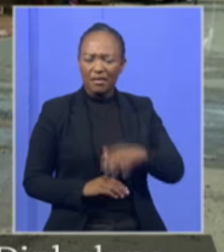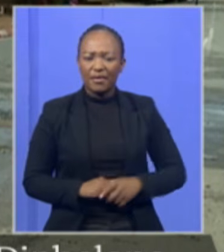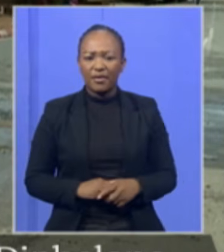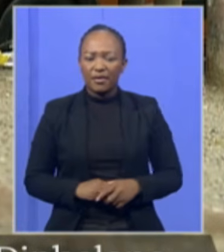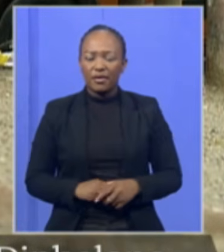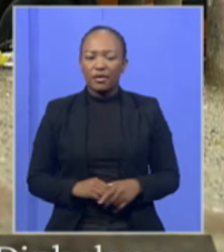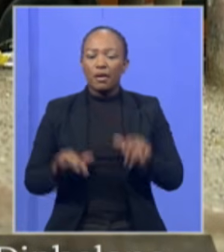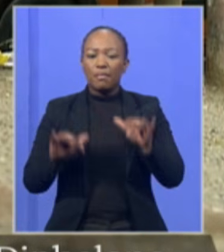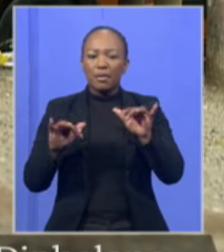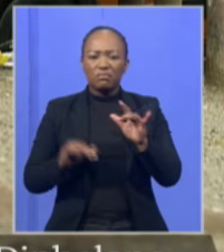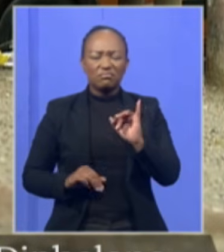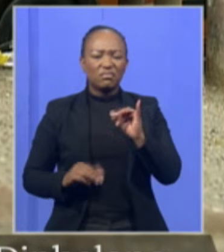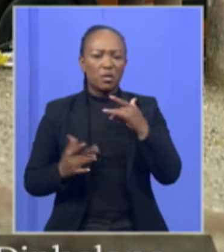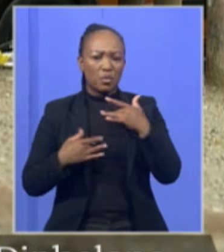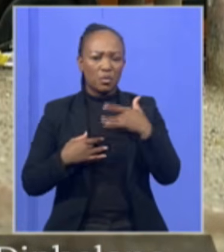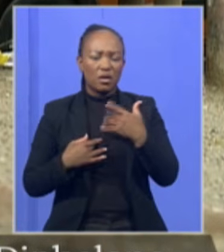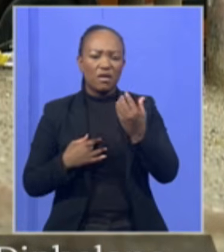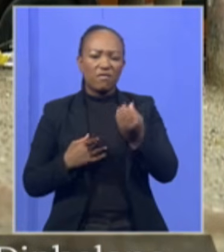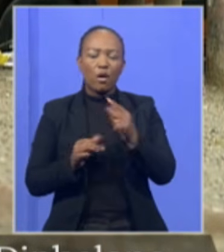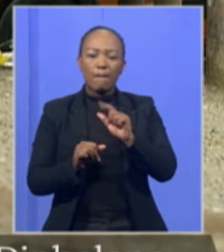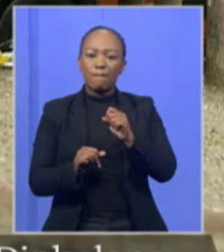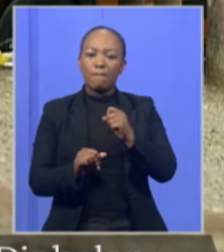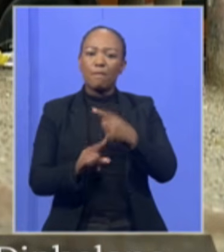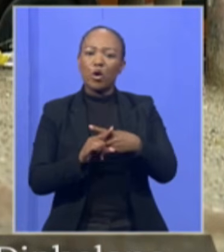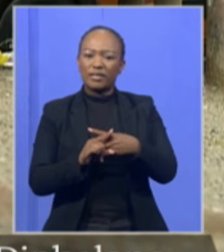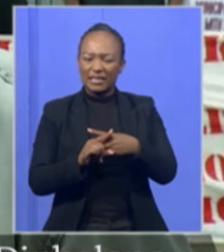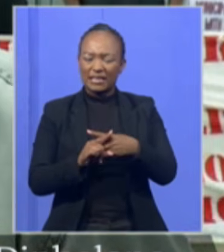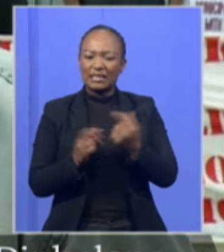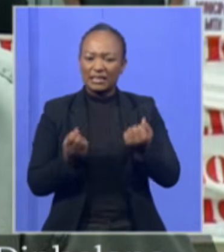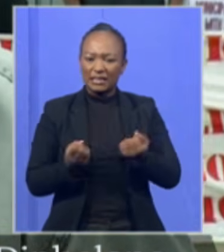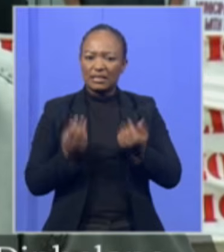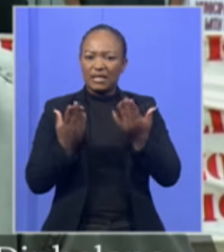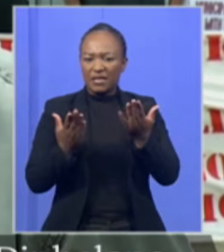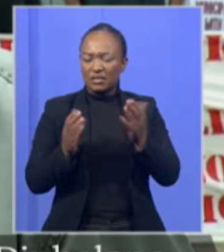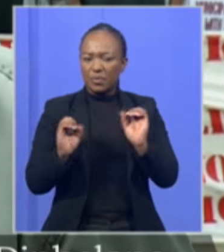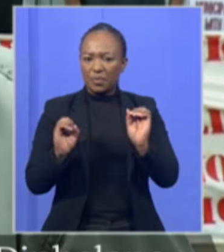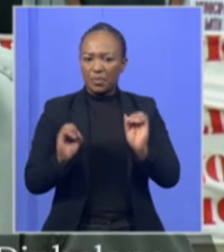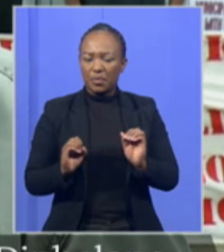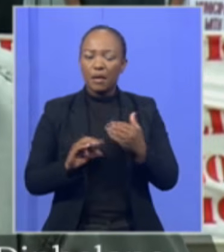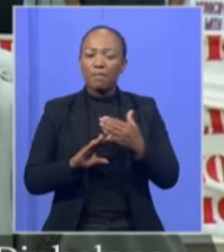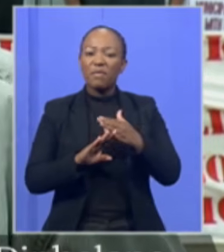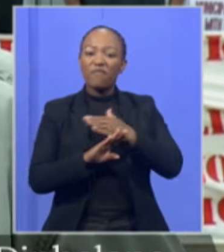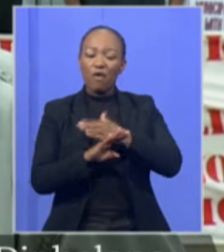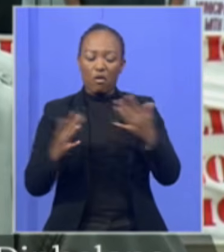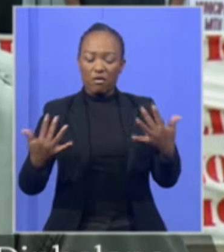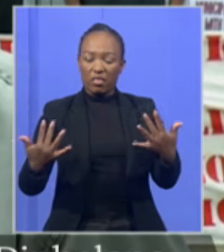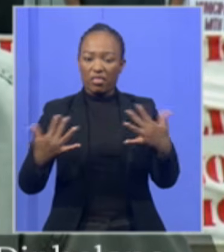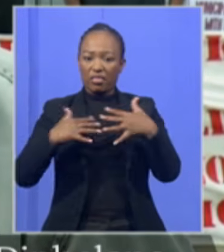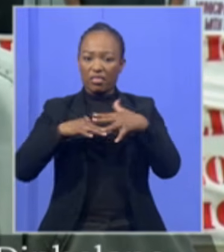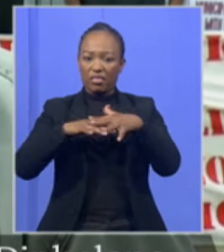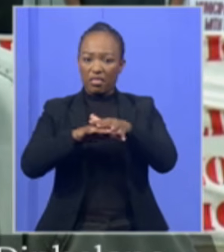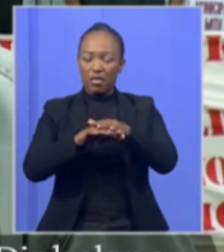ditirelo tsotlhe kwa Potchefstroom. Before JB Max in nati re ne re na le di